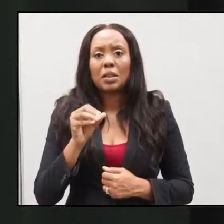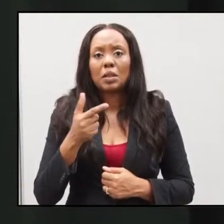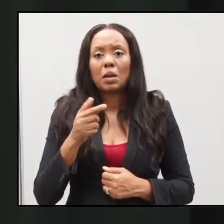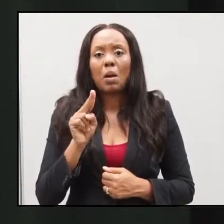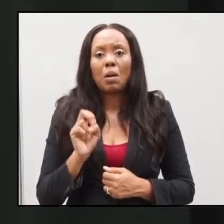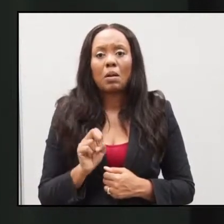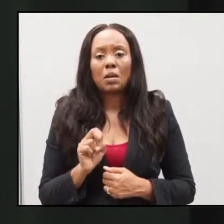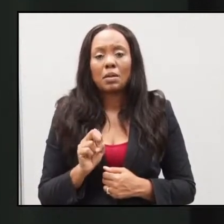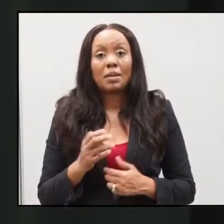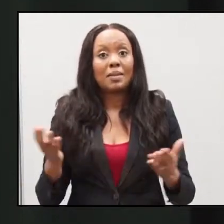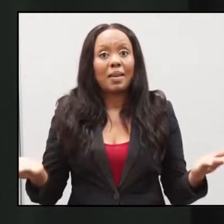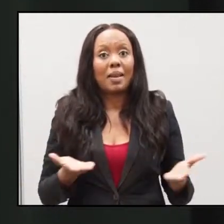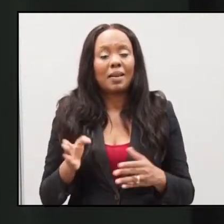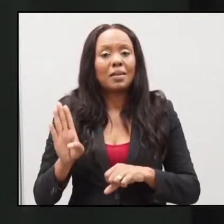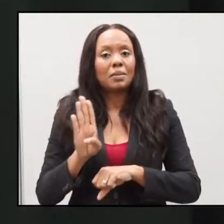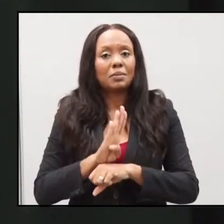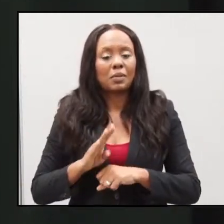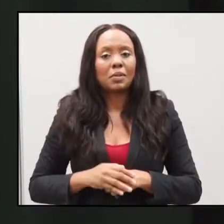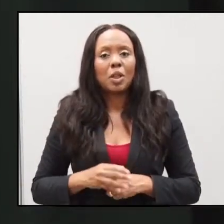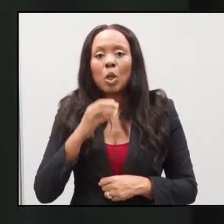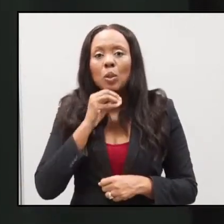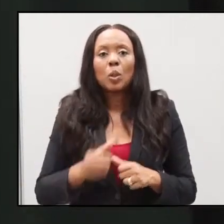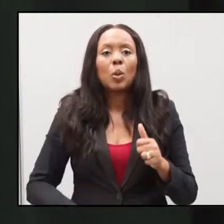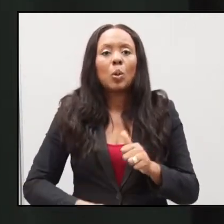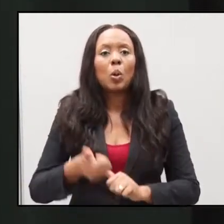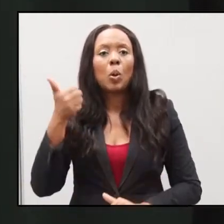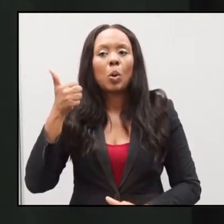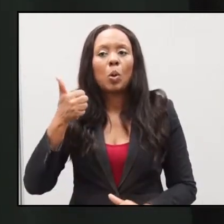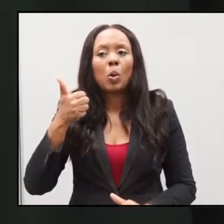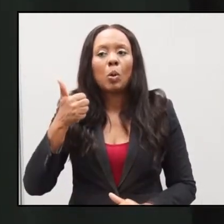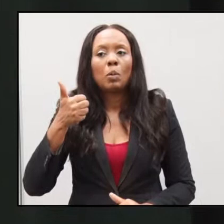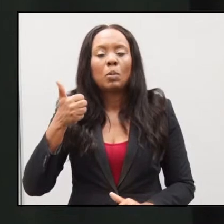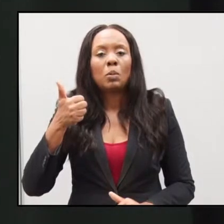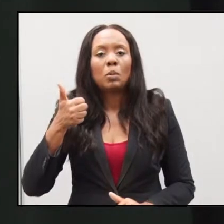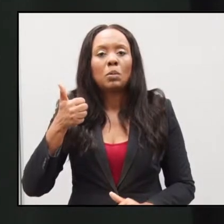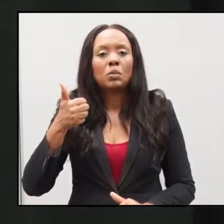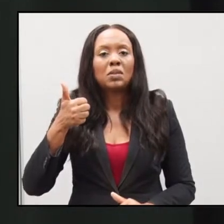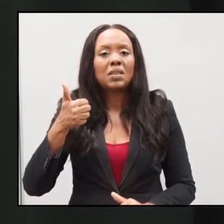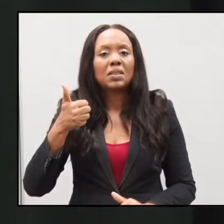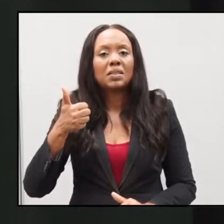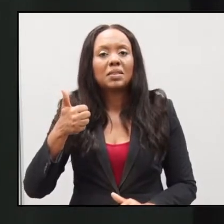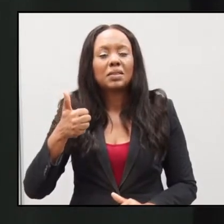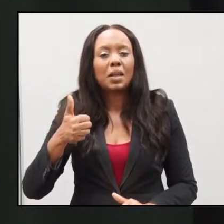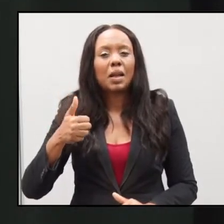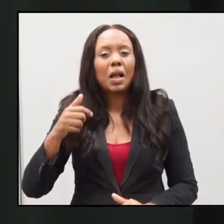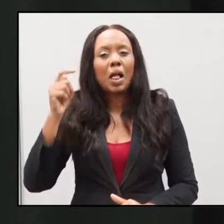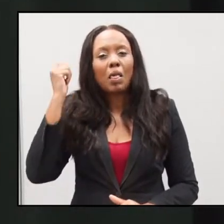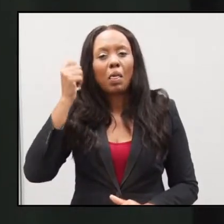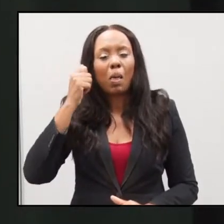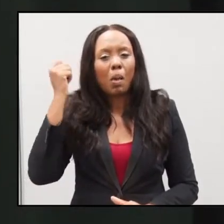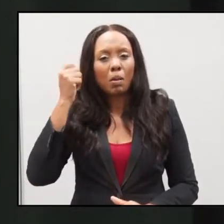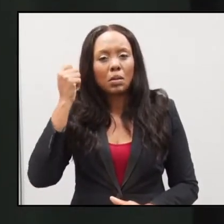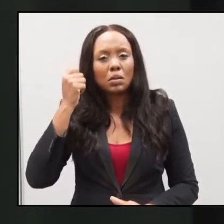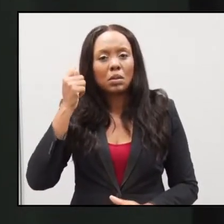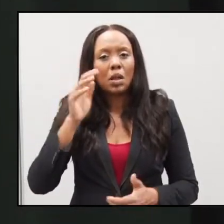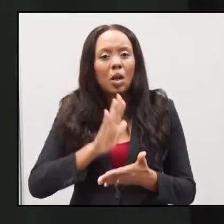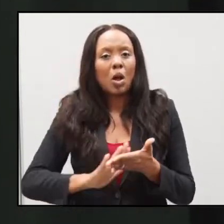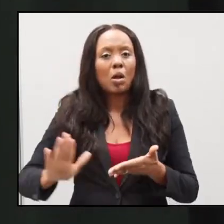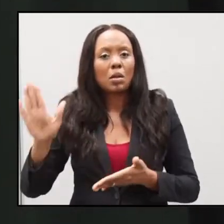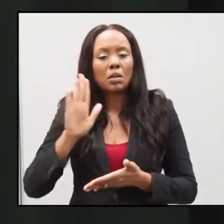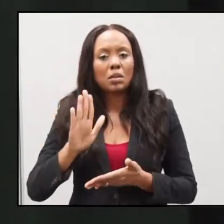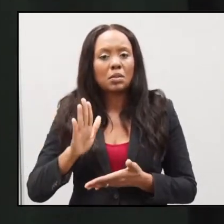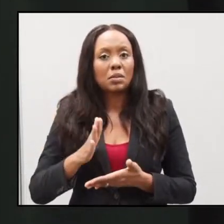oldest theological seminary in the Caribbean, and certainly one of the oldest in the Americas, is also located